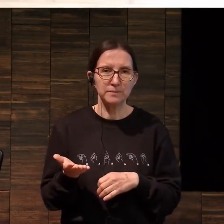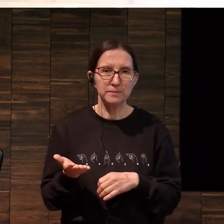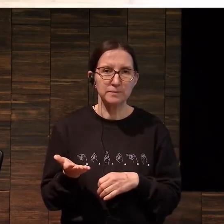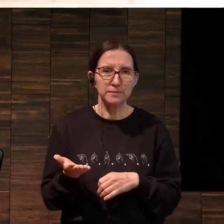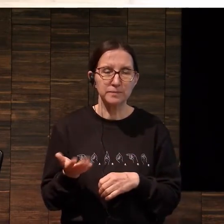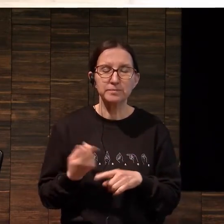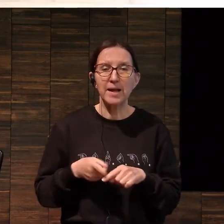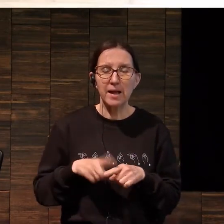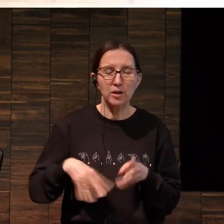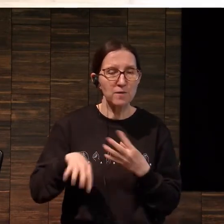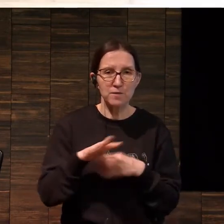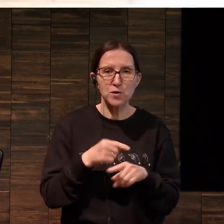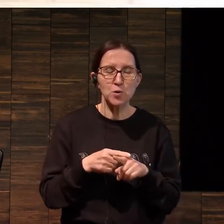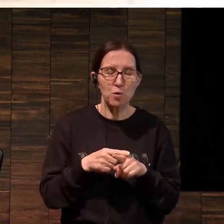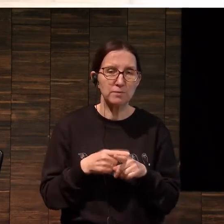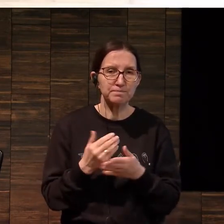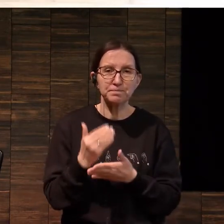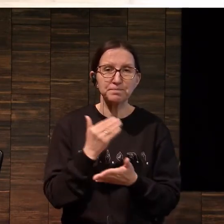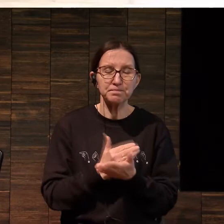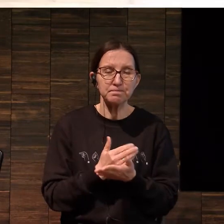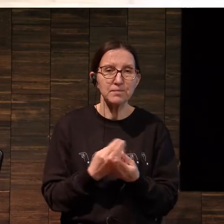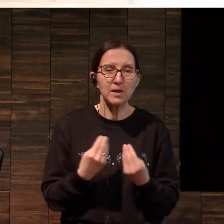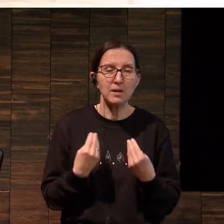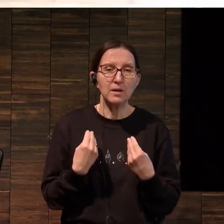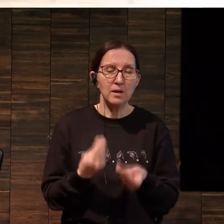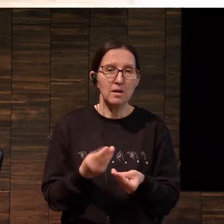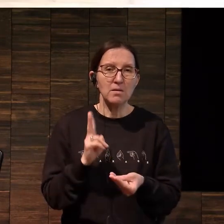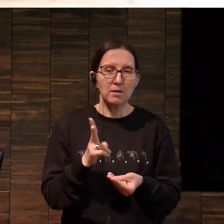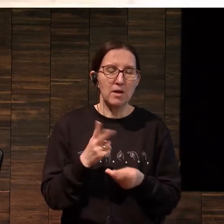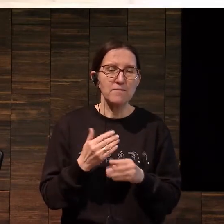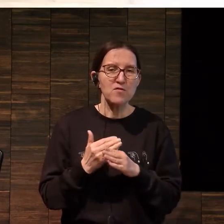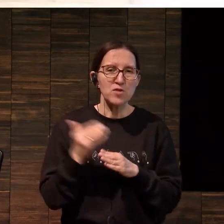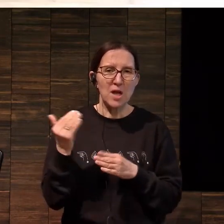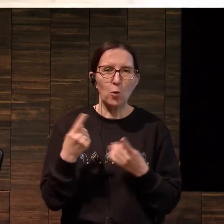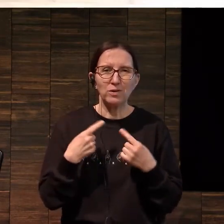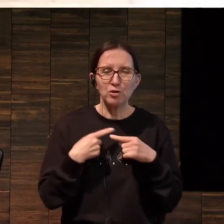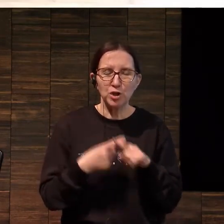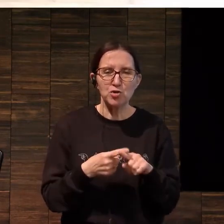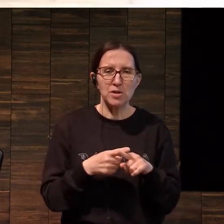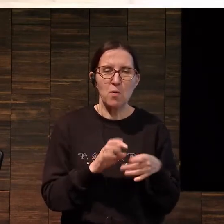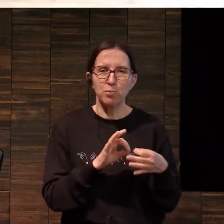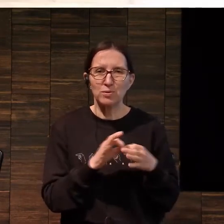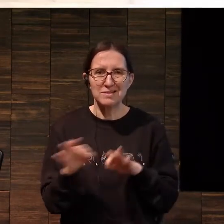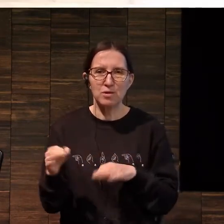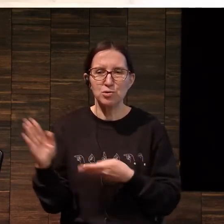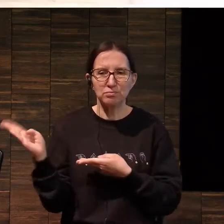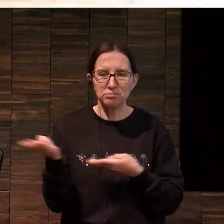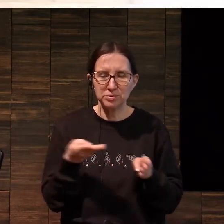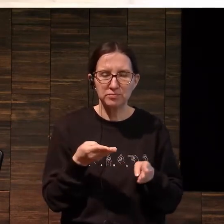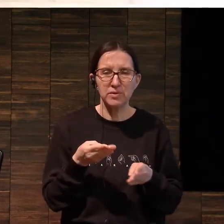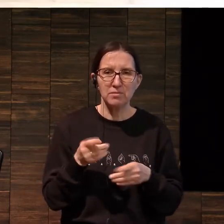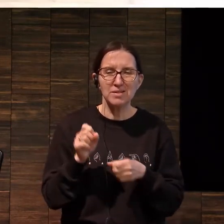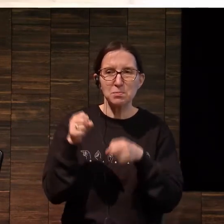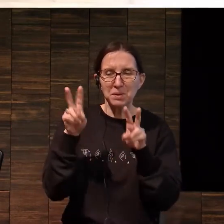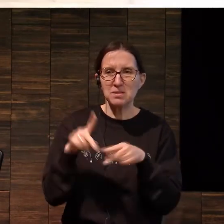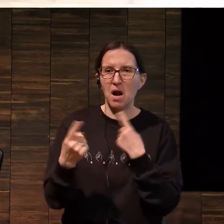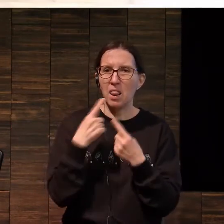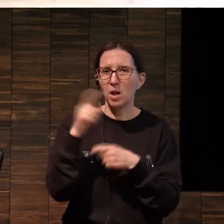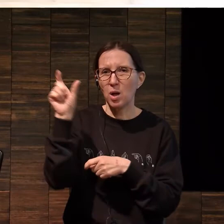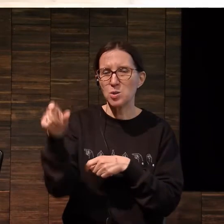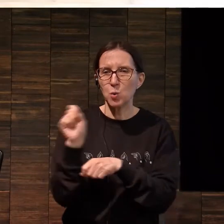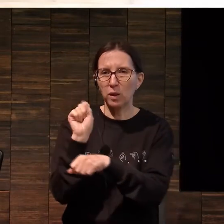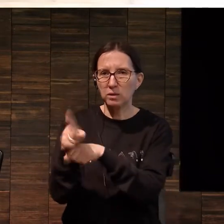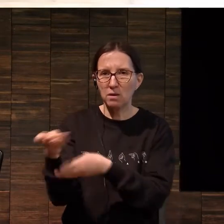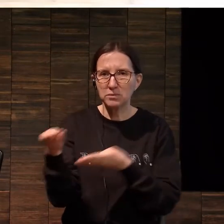business stakeholders within an organization. So it's leaving out the marketing, it's leaving out the content, it's leaving out the design, and it's